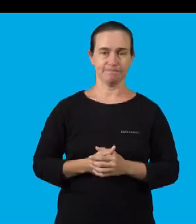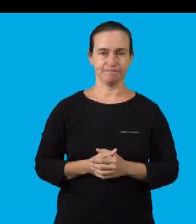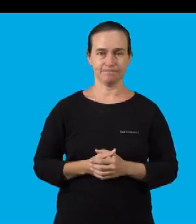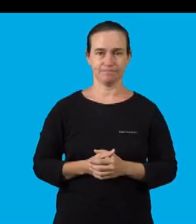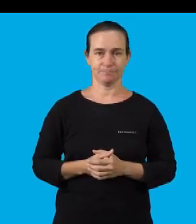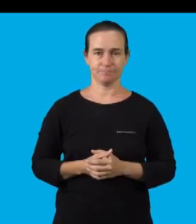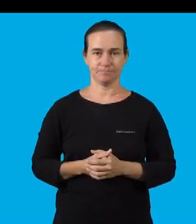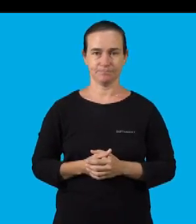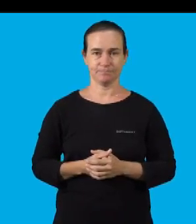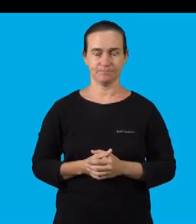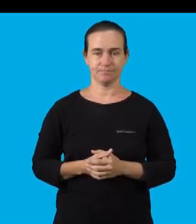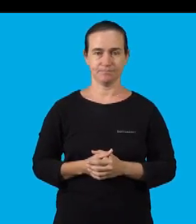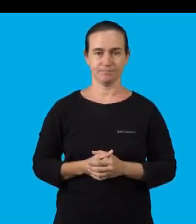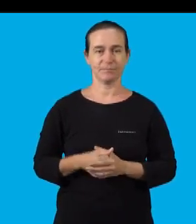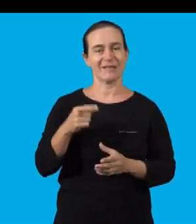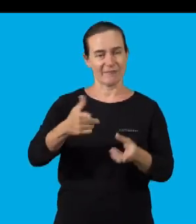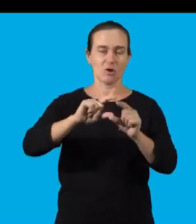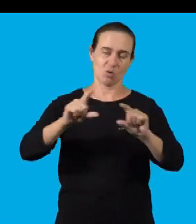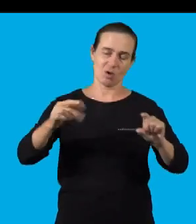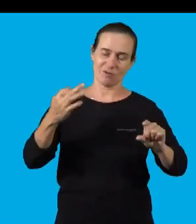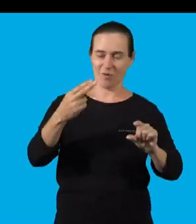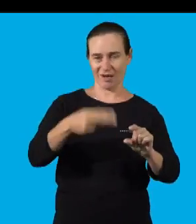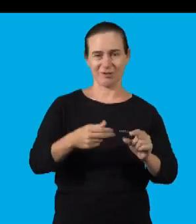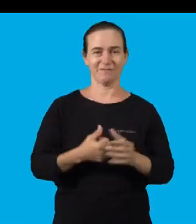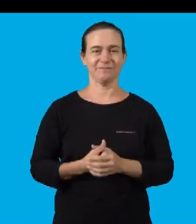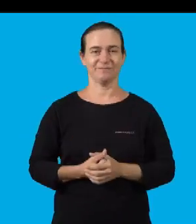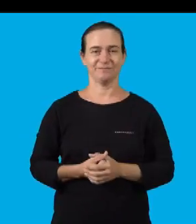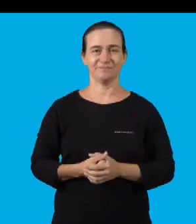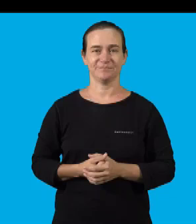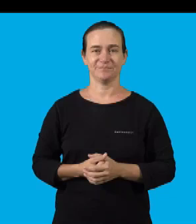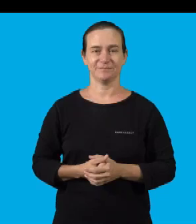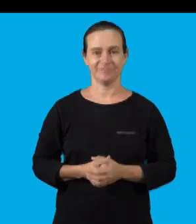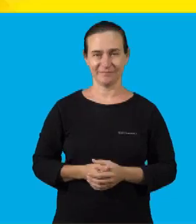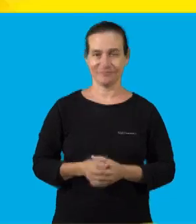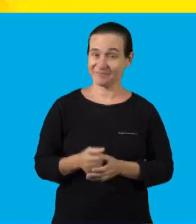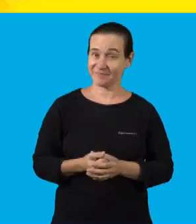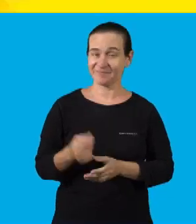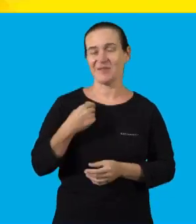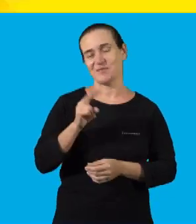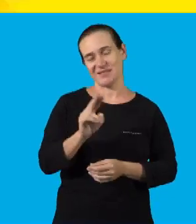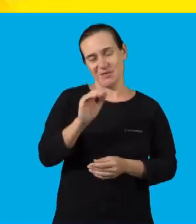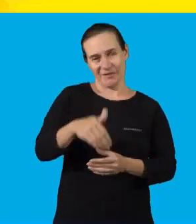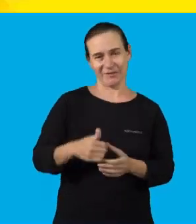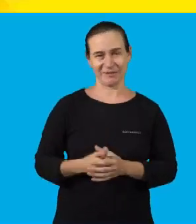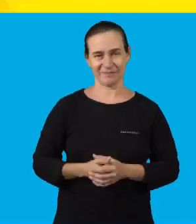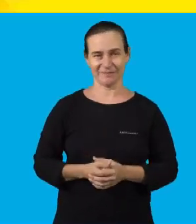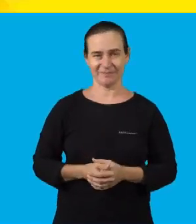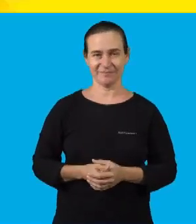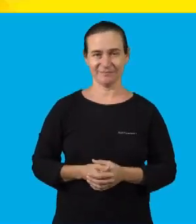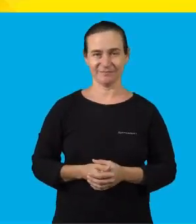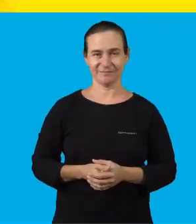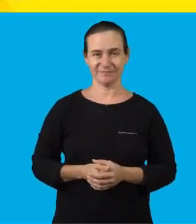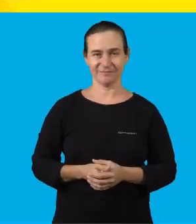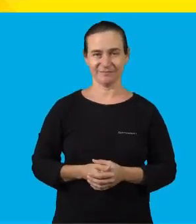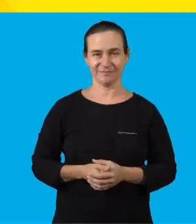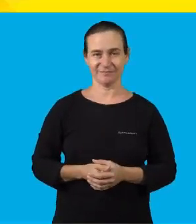to be an exponent x. So that is the equation of h. Let's quickly go to an ad break, and then we'll